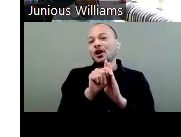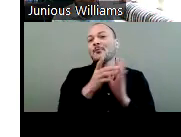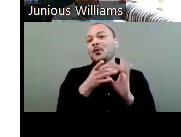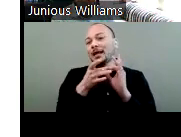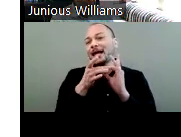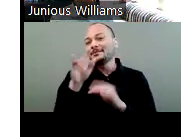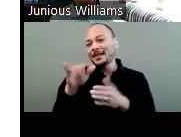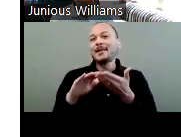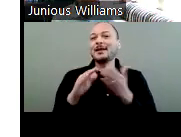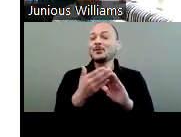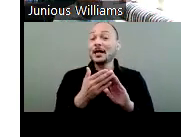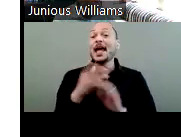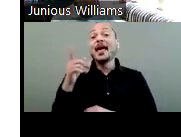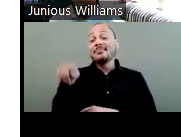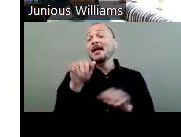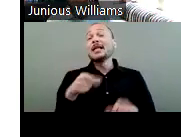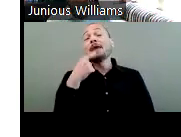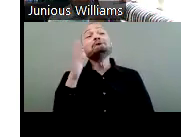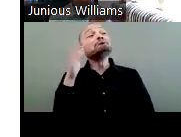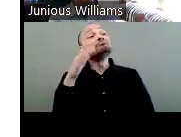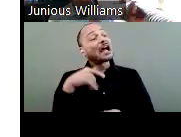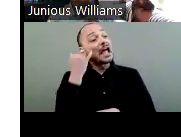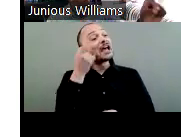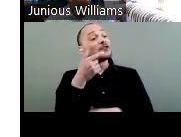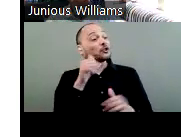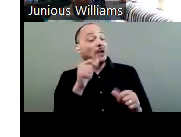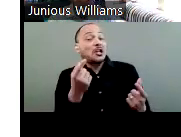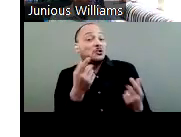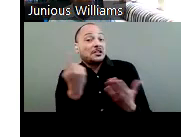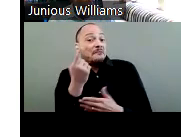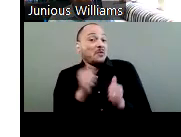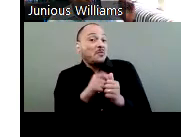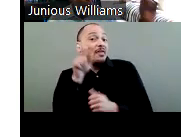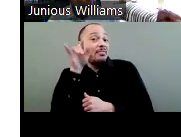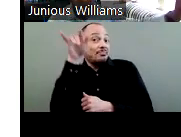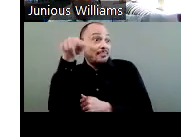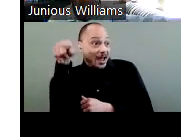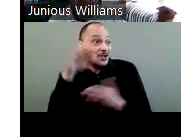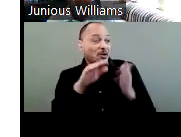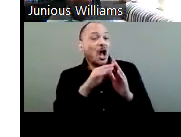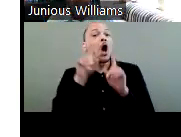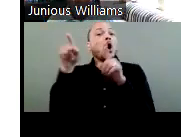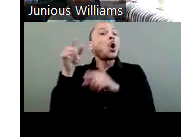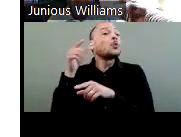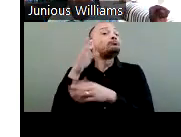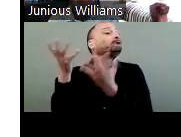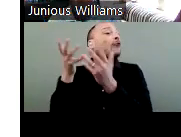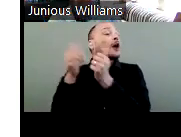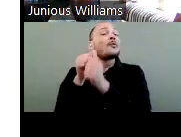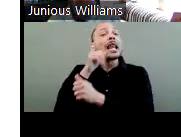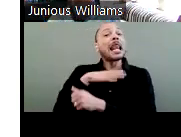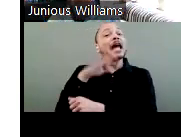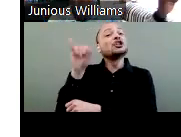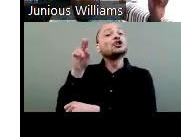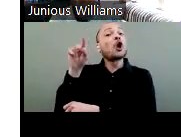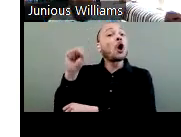that community, and they can say, hey, if you're going to try to do something with that community, go talk to Miss Jones first, because she's the